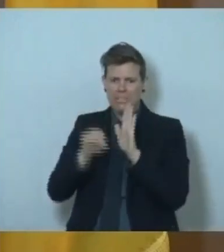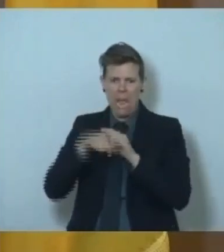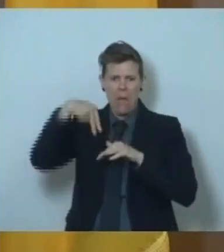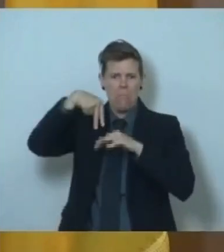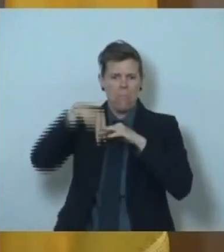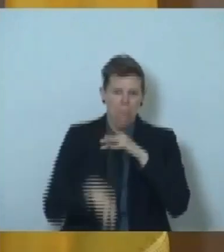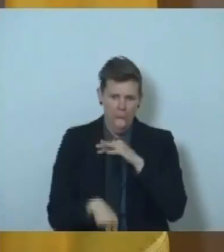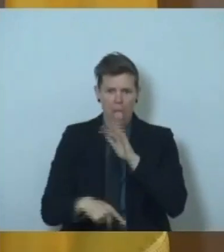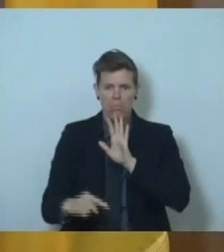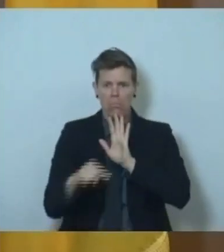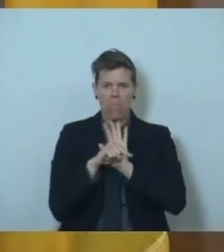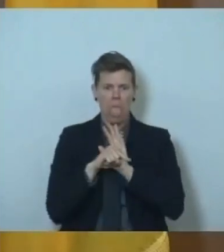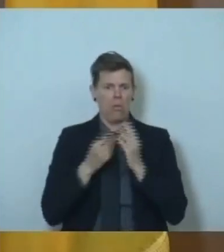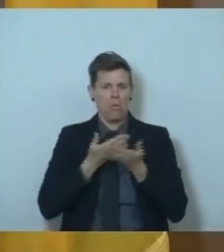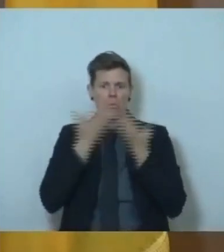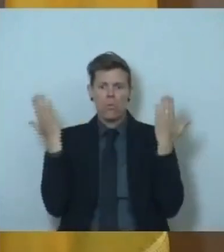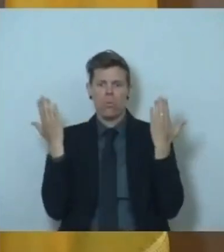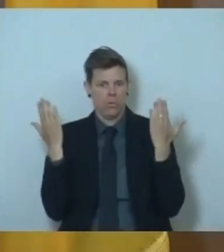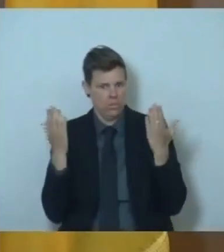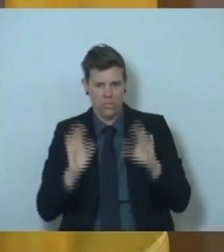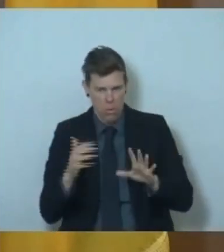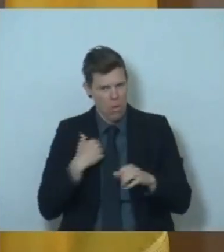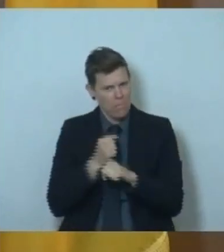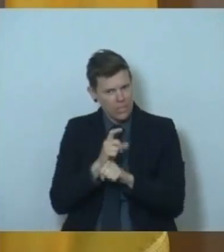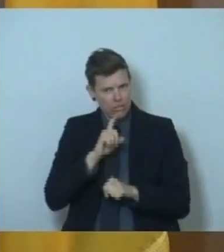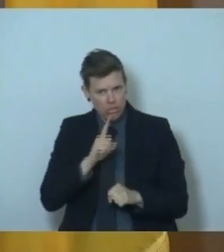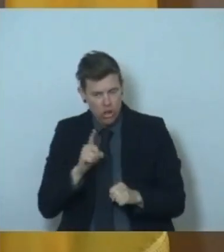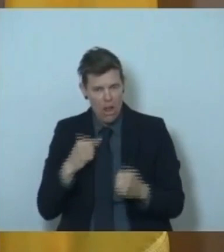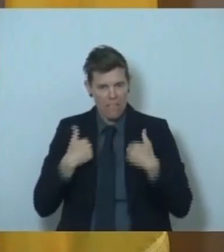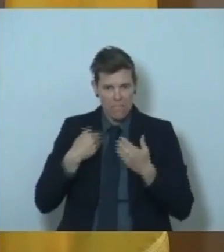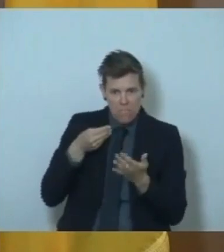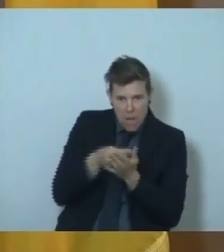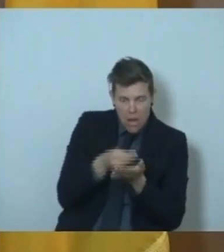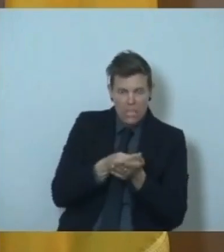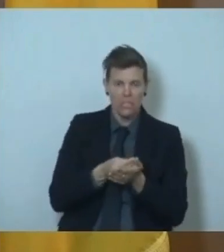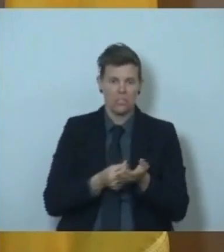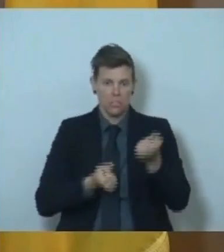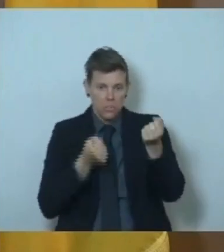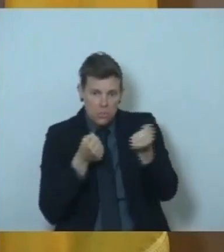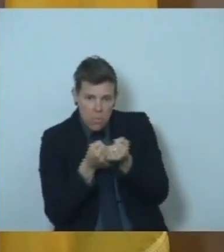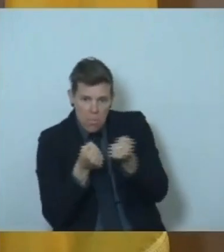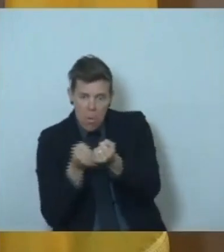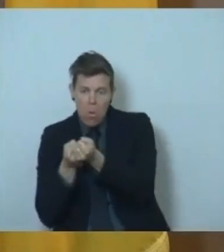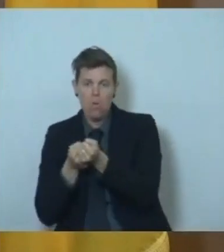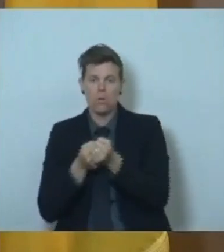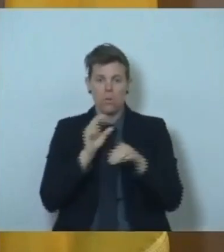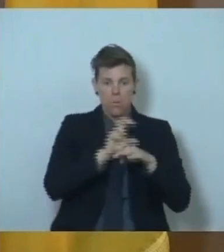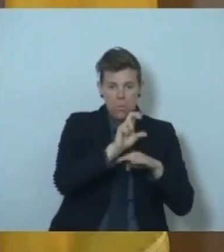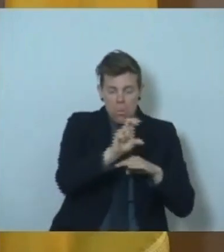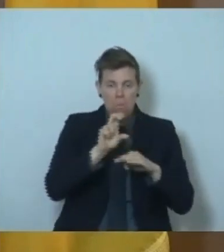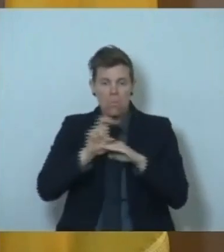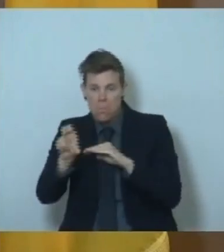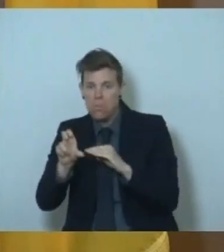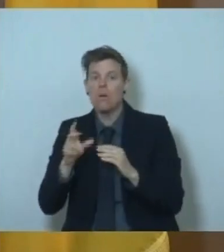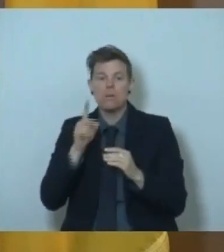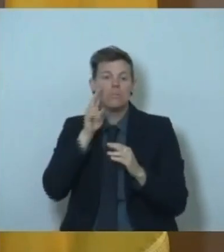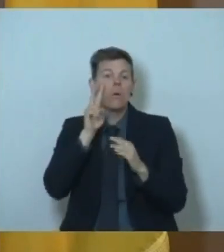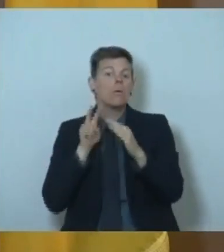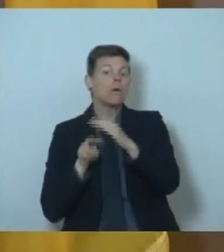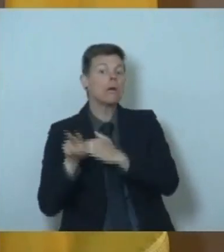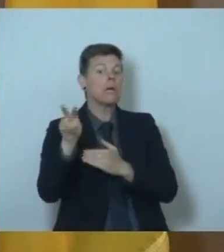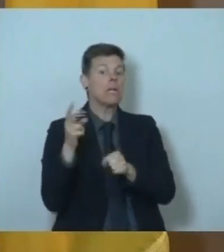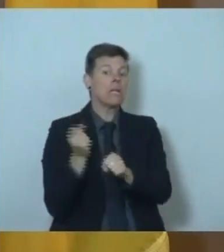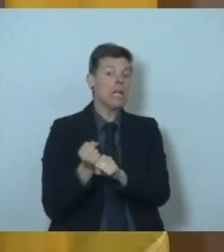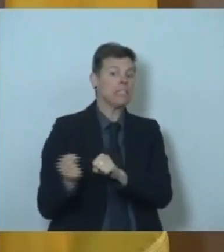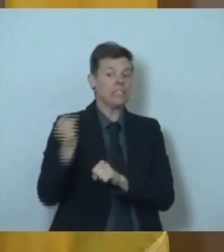shore ourselves up to deal with a looming deficit for fiscal year 21, and making sure